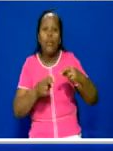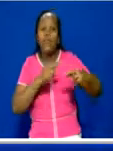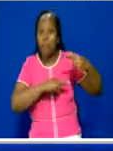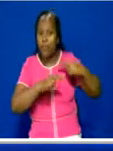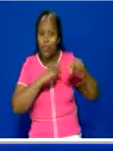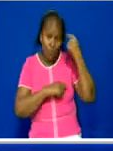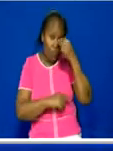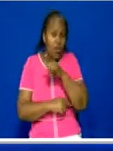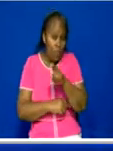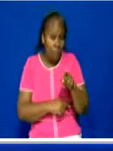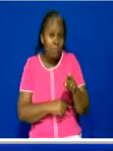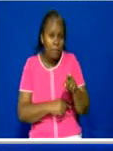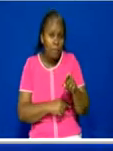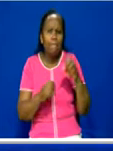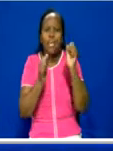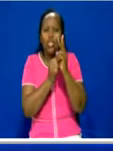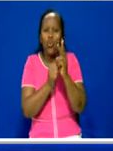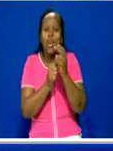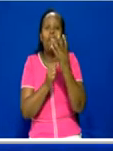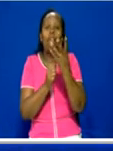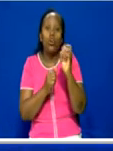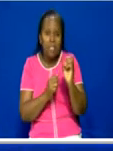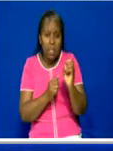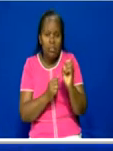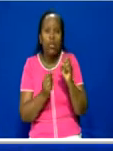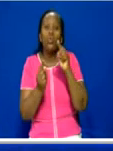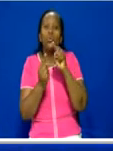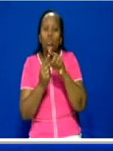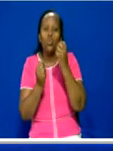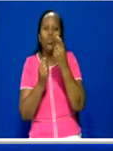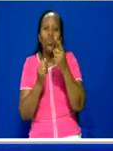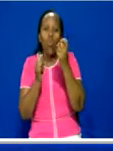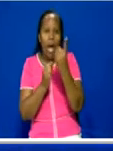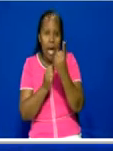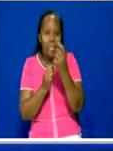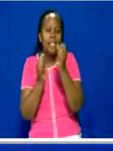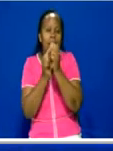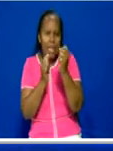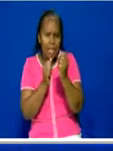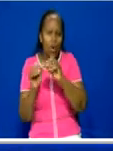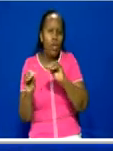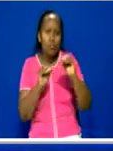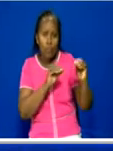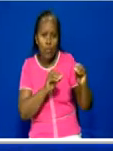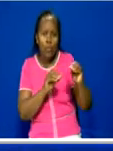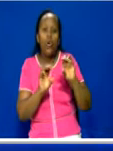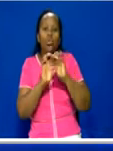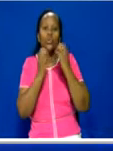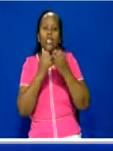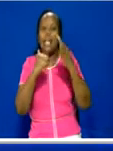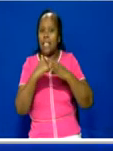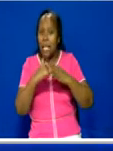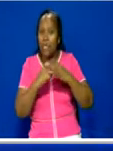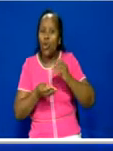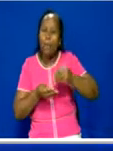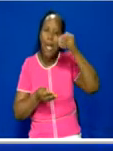of revision. At 12:40 all the way to 1:10 p.m. we now do move to our class 8 students who